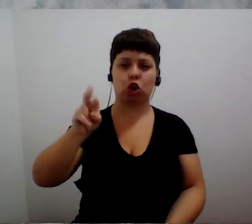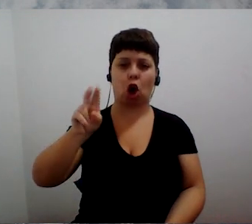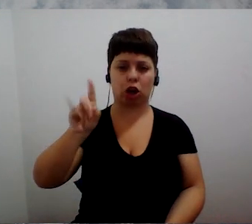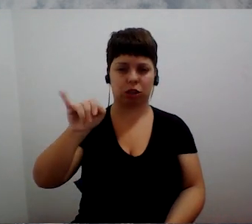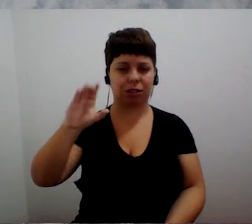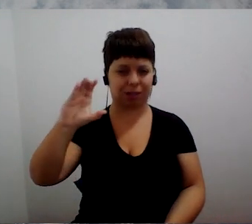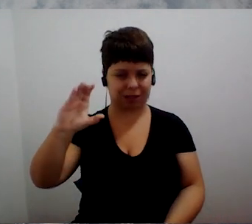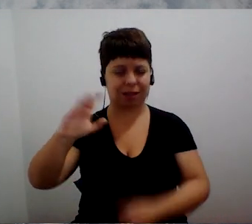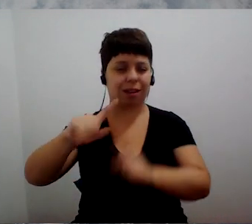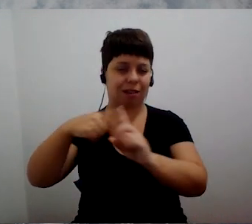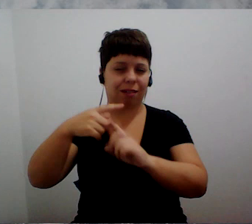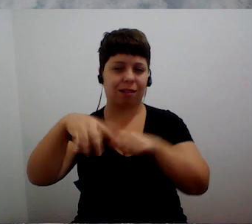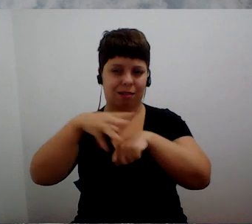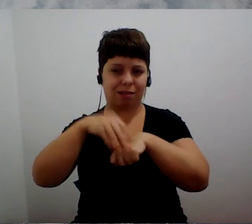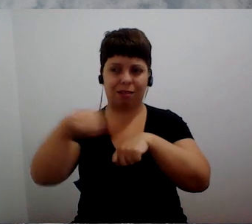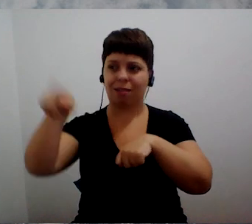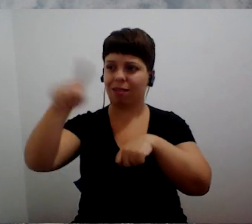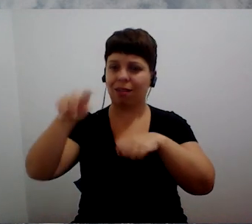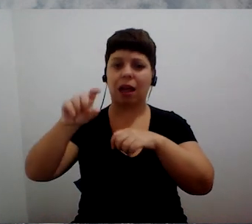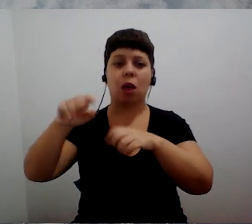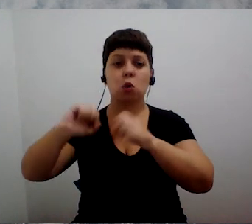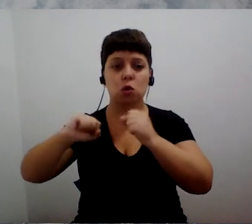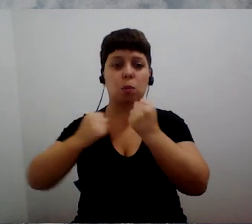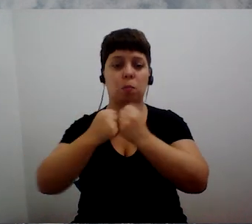As Uni also said, the Nordic countries and Sweden